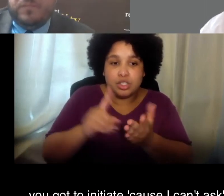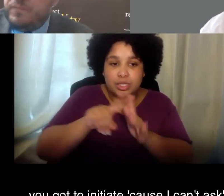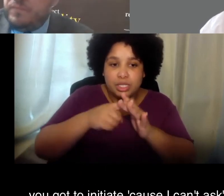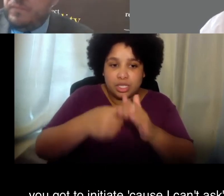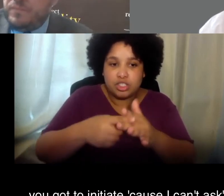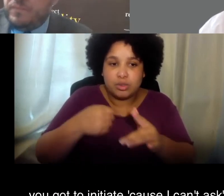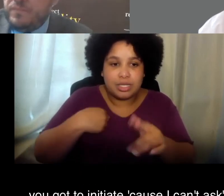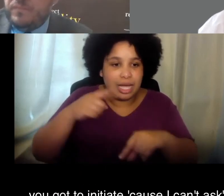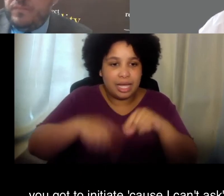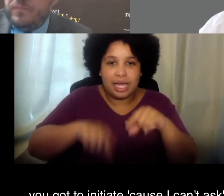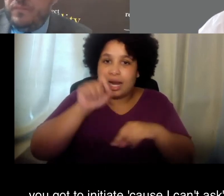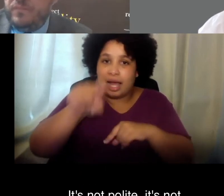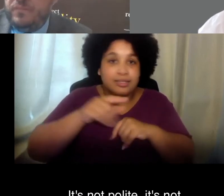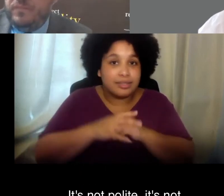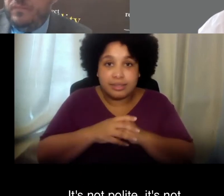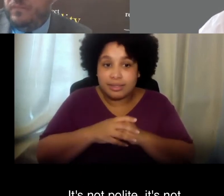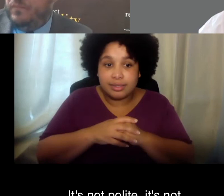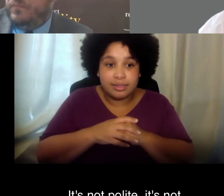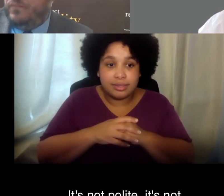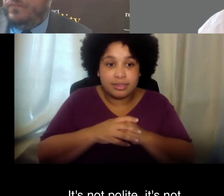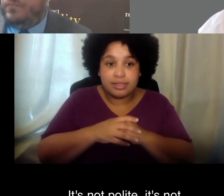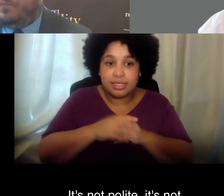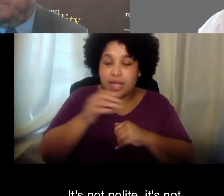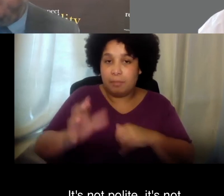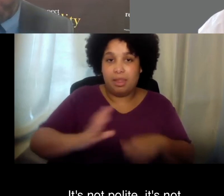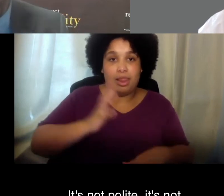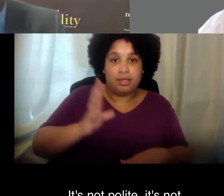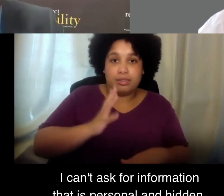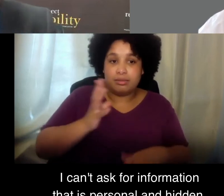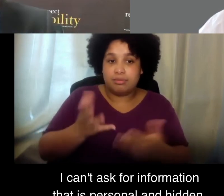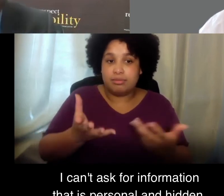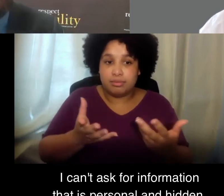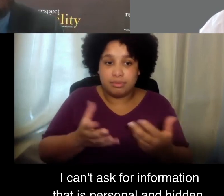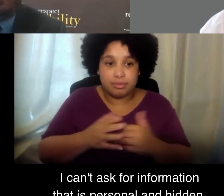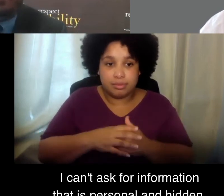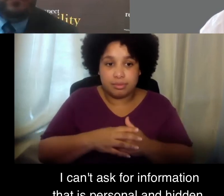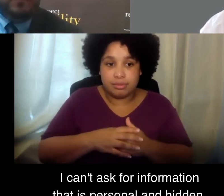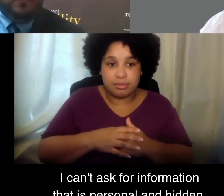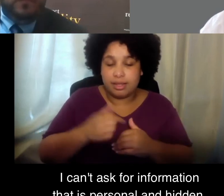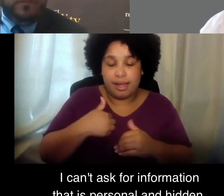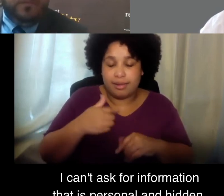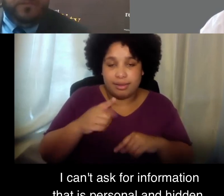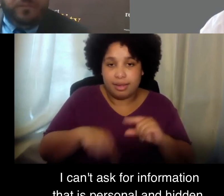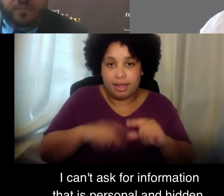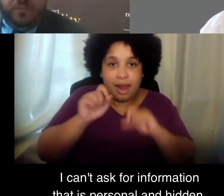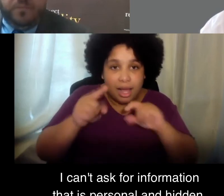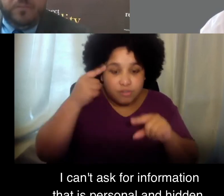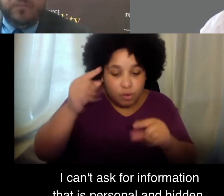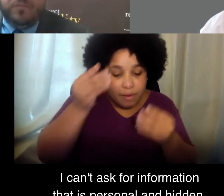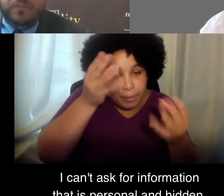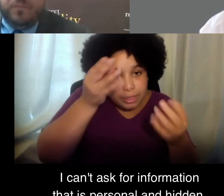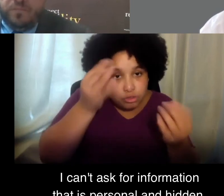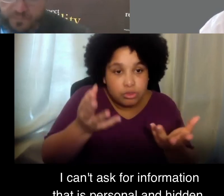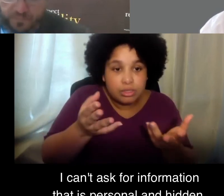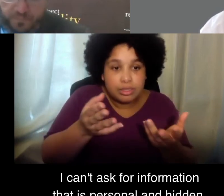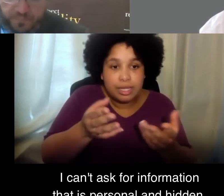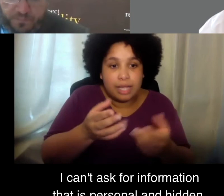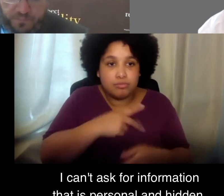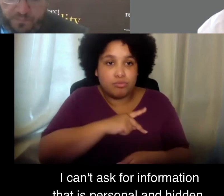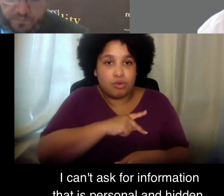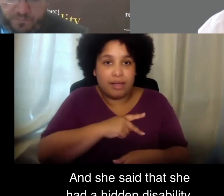can't ask. Okay, it's not polite. It's not, I can't ask for information that is personal or